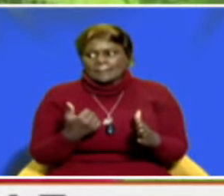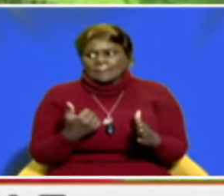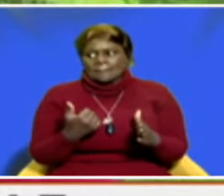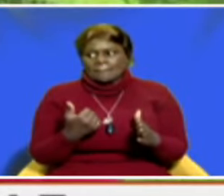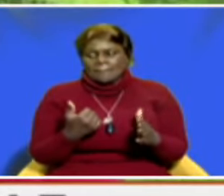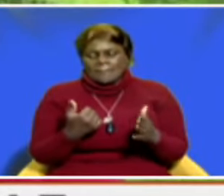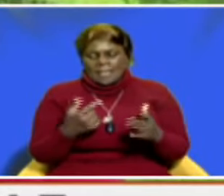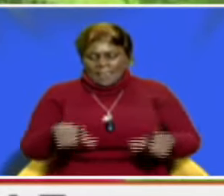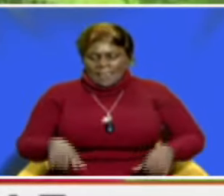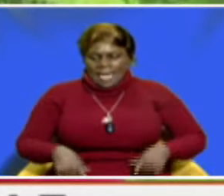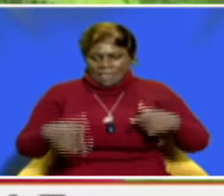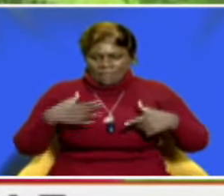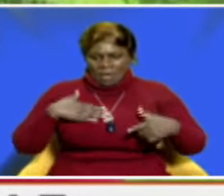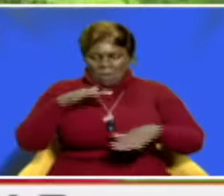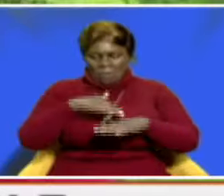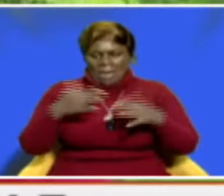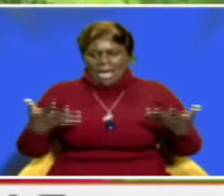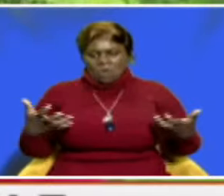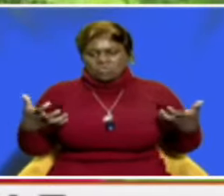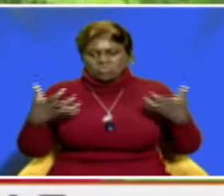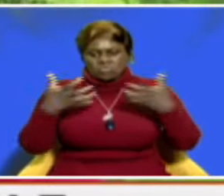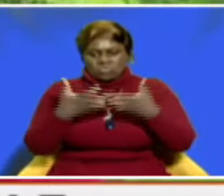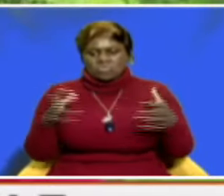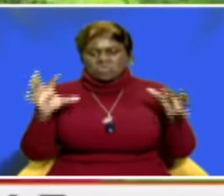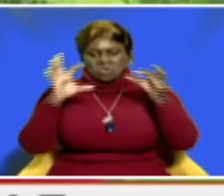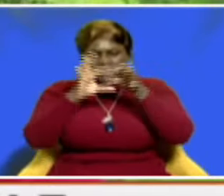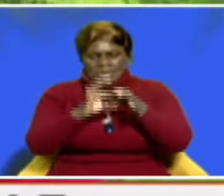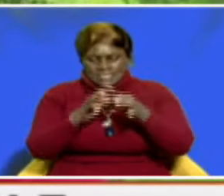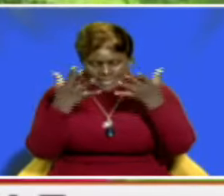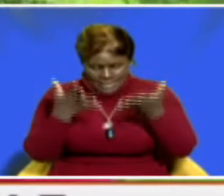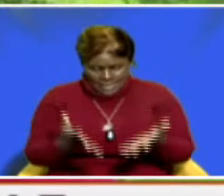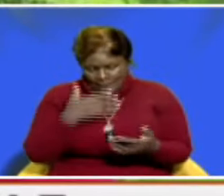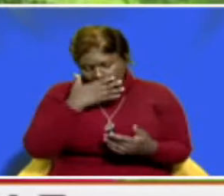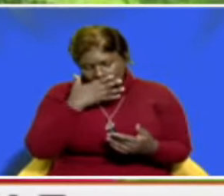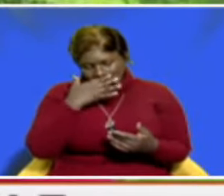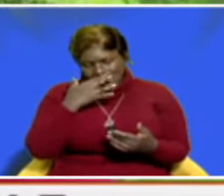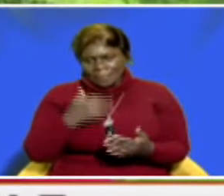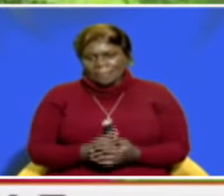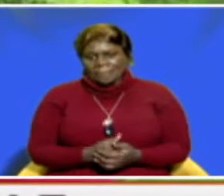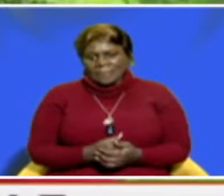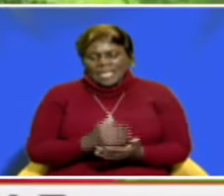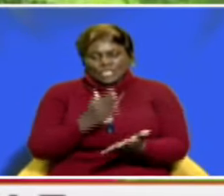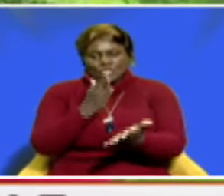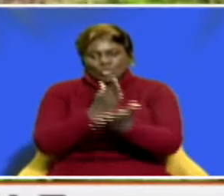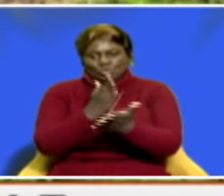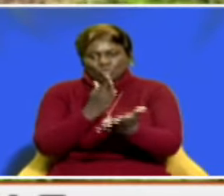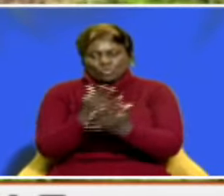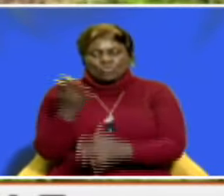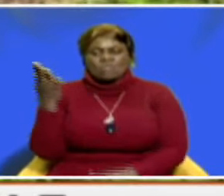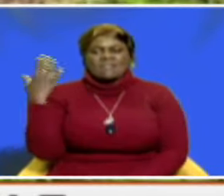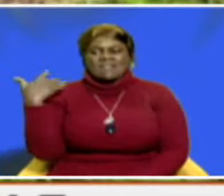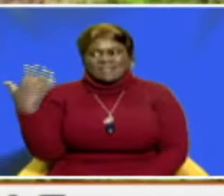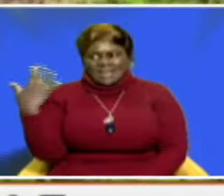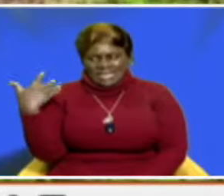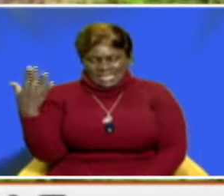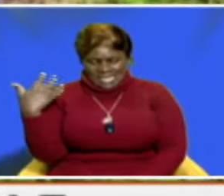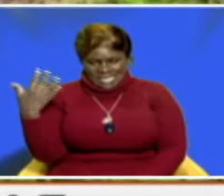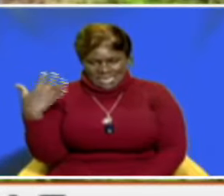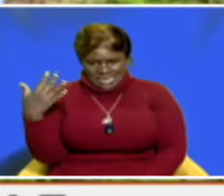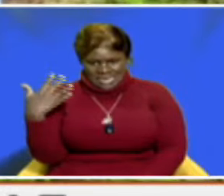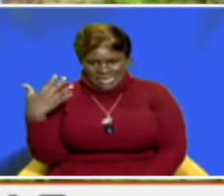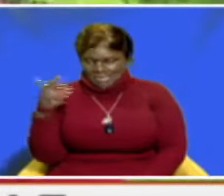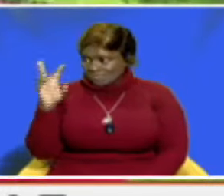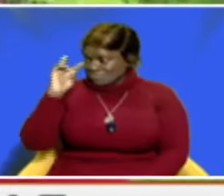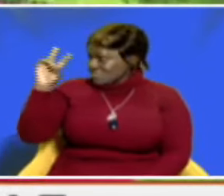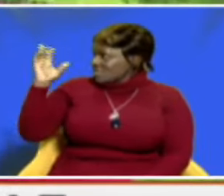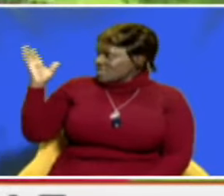our lives and how it's interconnected. Here it's a real greens, and you can